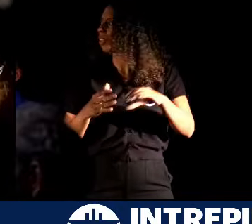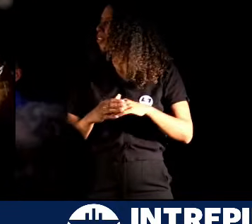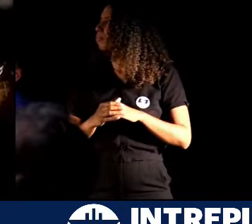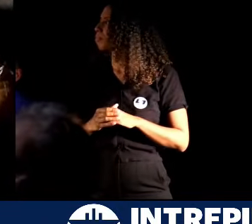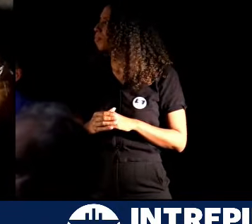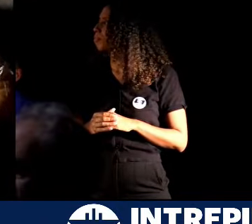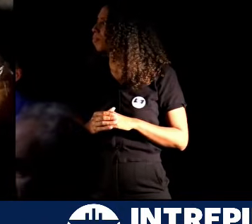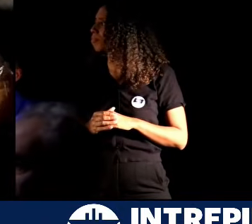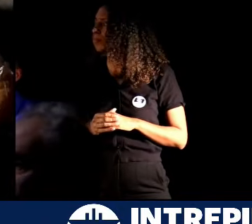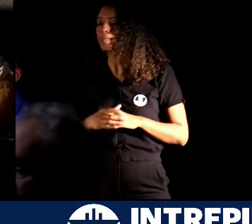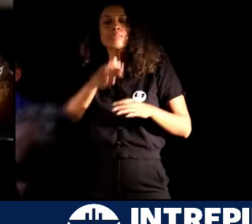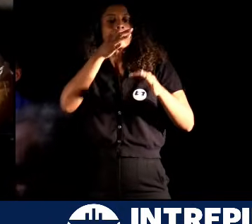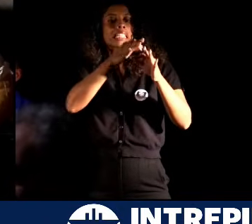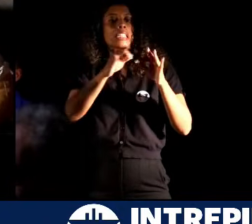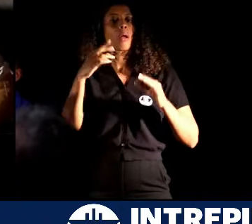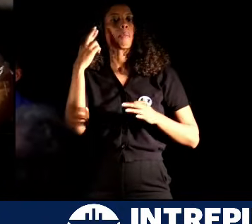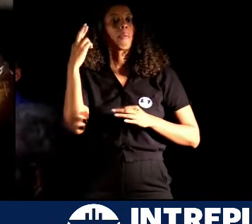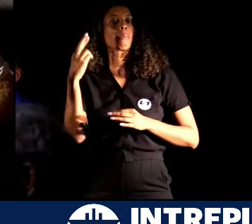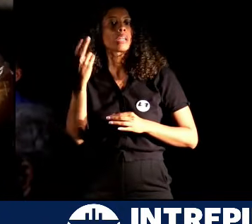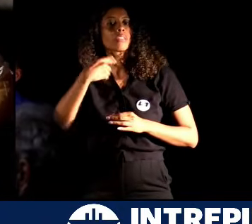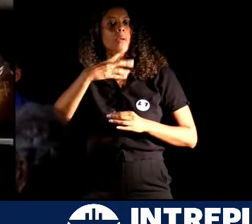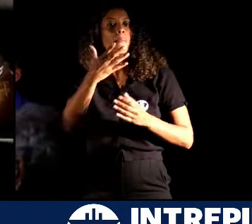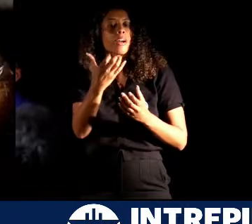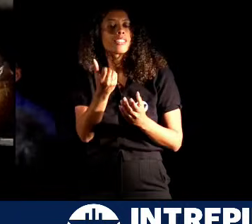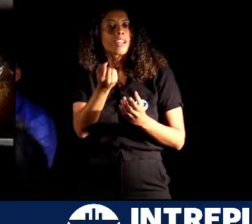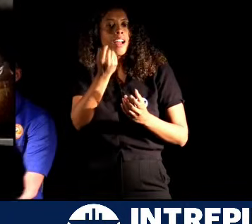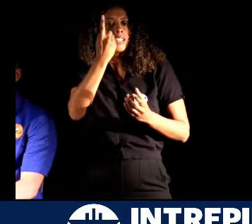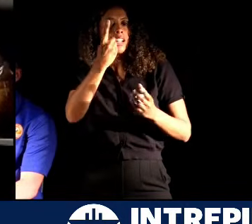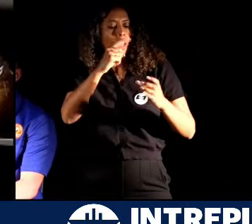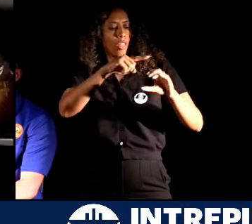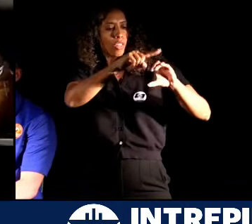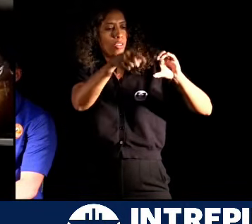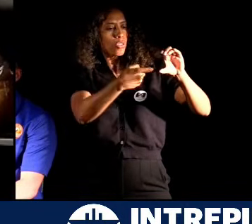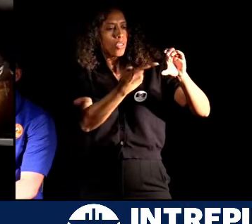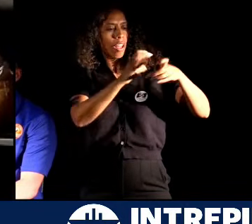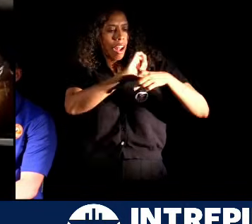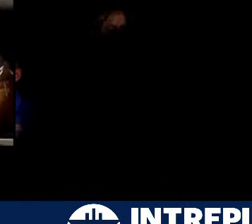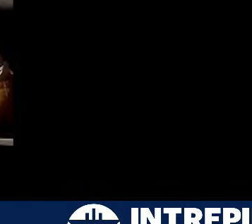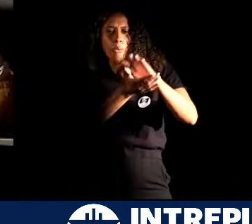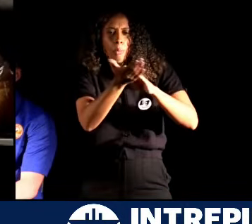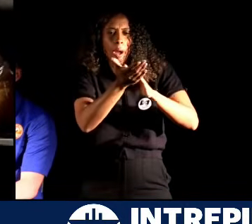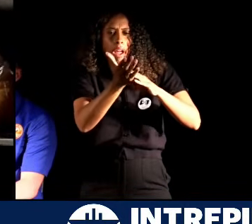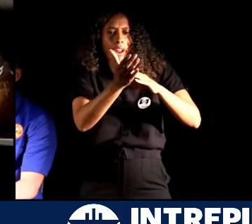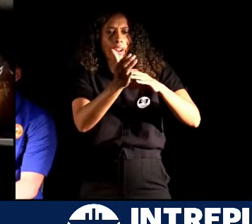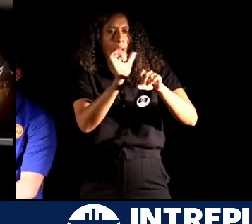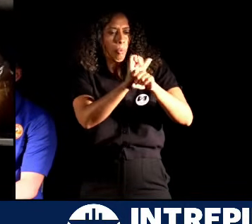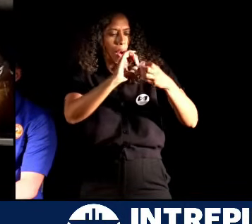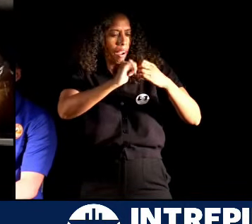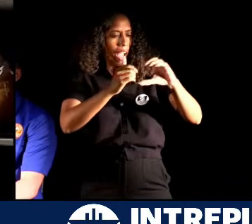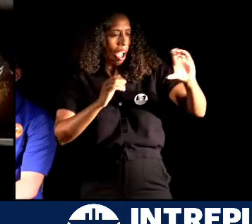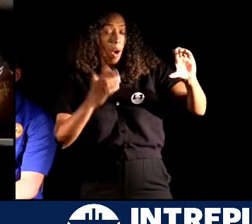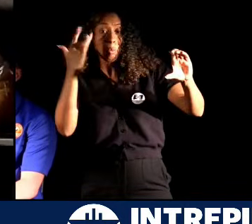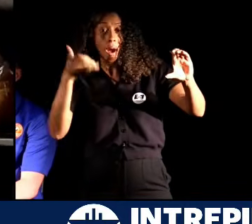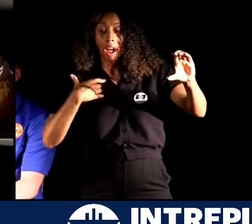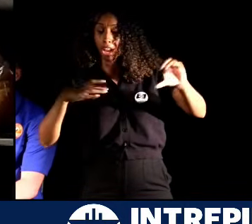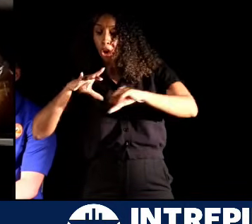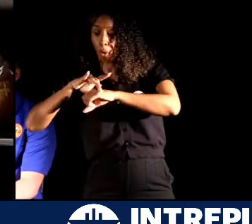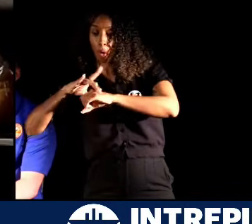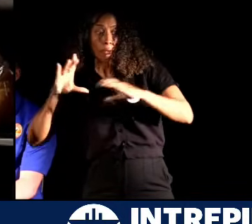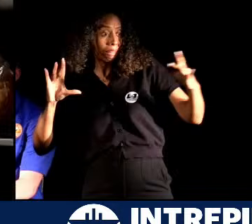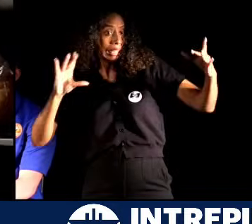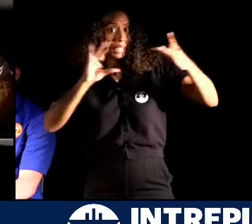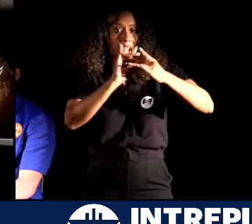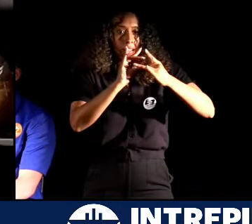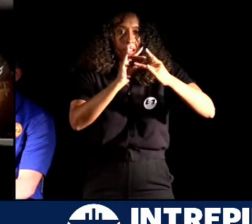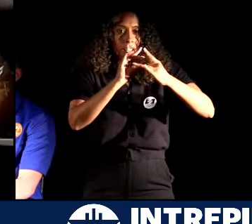One of the very simple reasons that we want to understand how the sun works, because we are connected to the sun. The sun can affect us